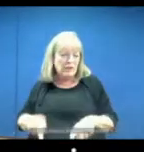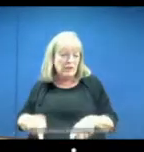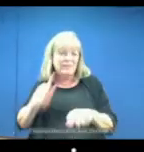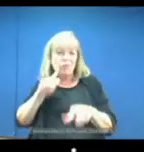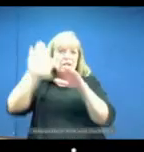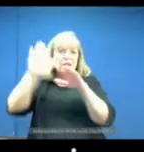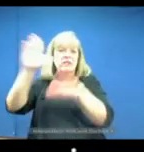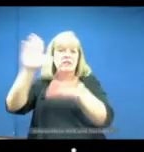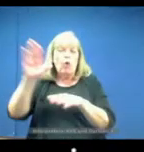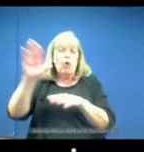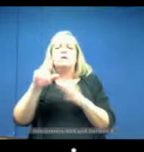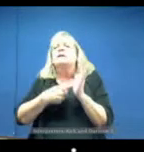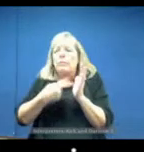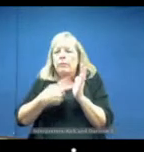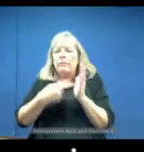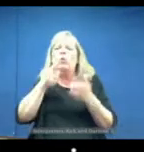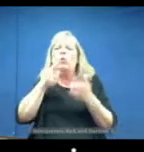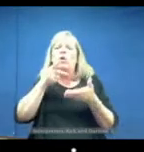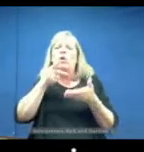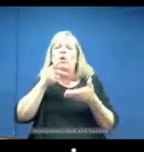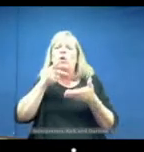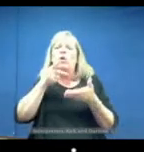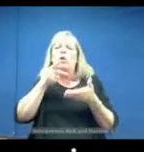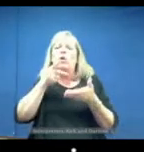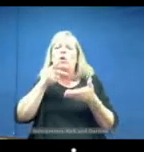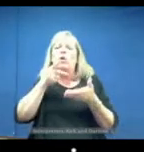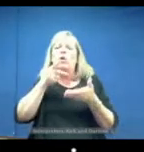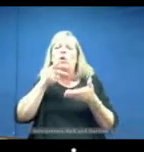to testify by closed circuit